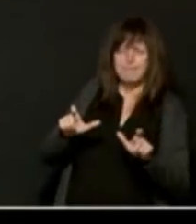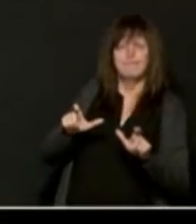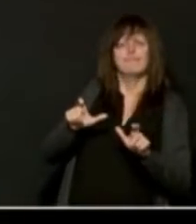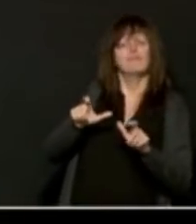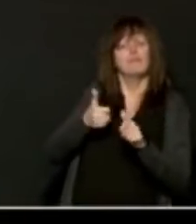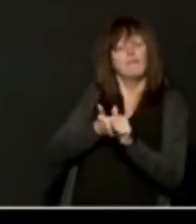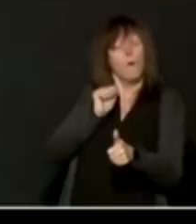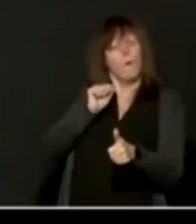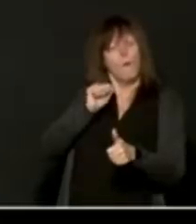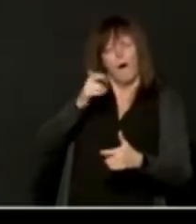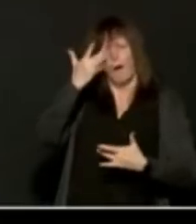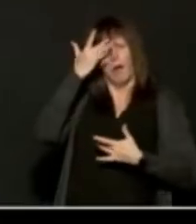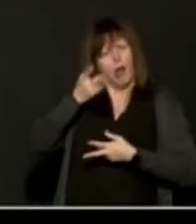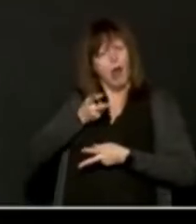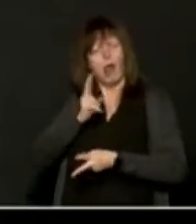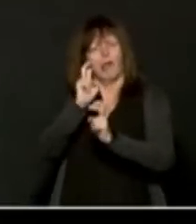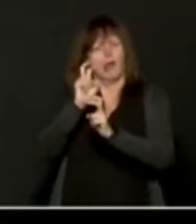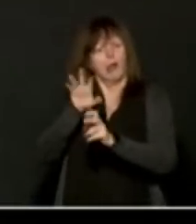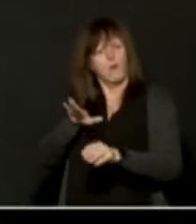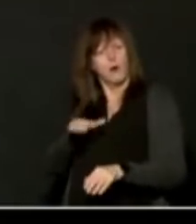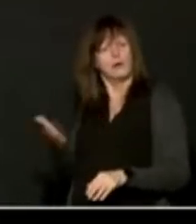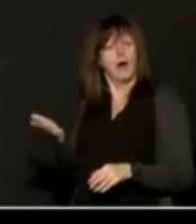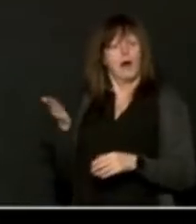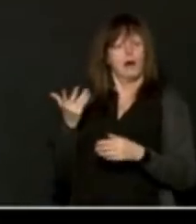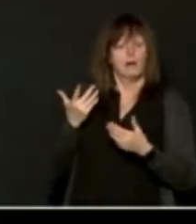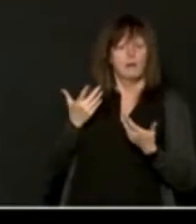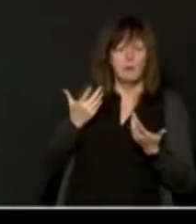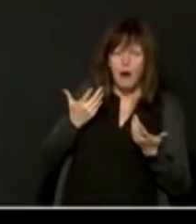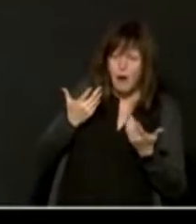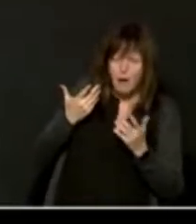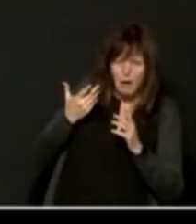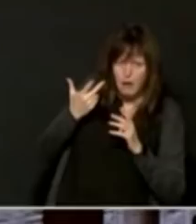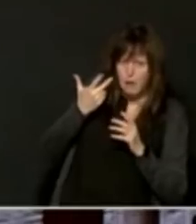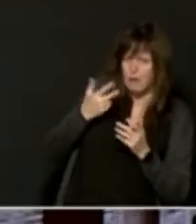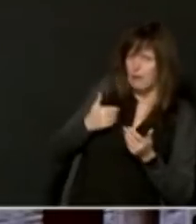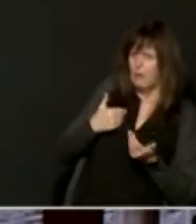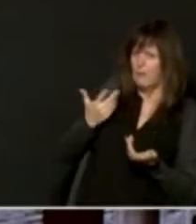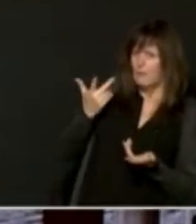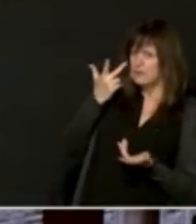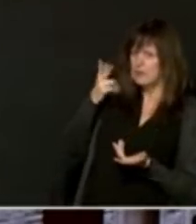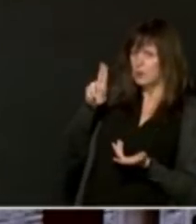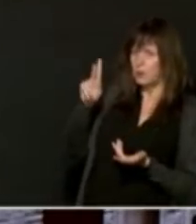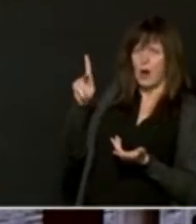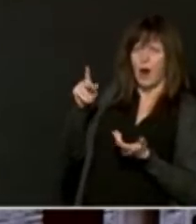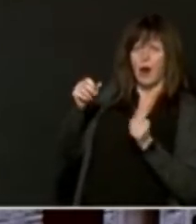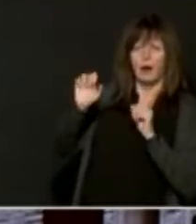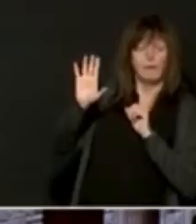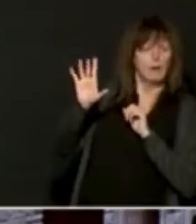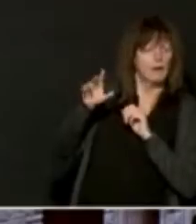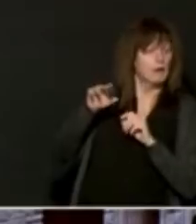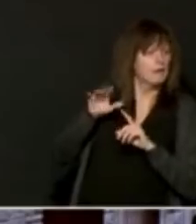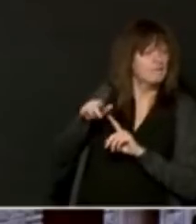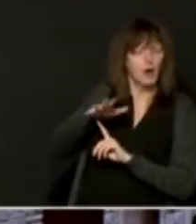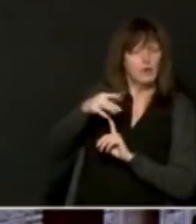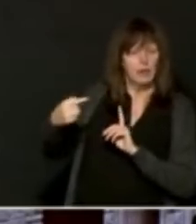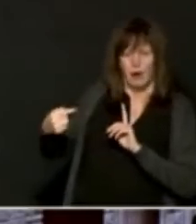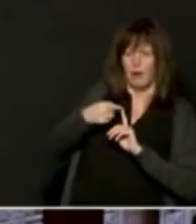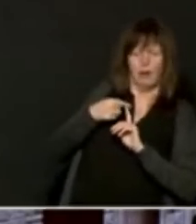against the UK variant in particular? Against the UK variant, there's good evidence from